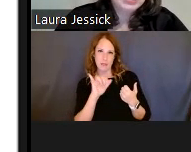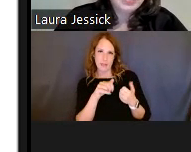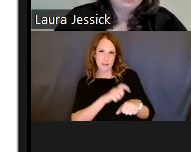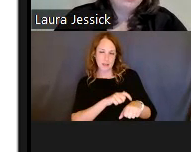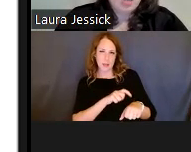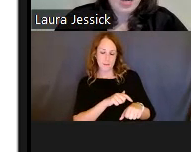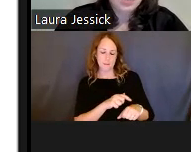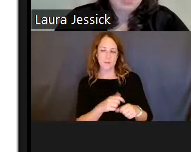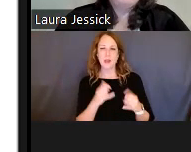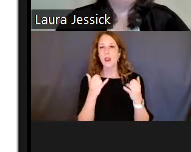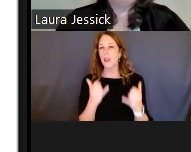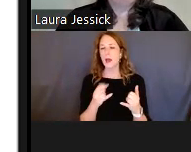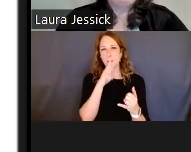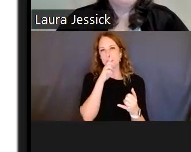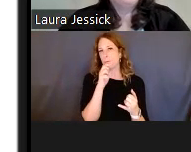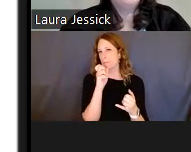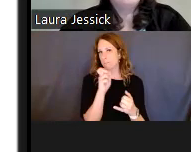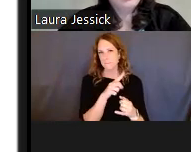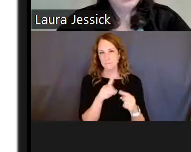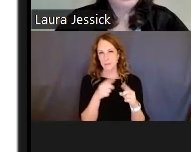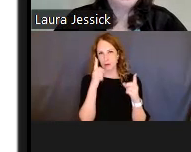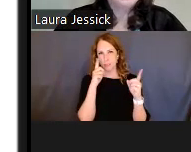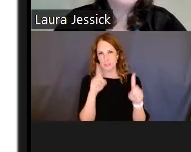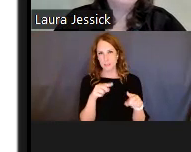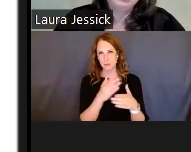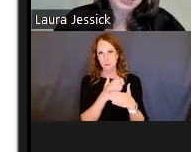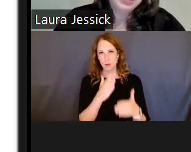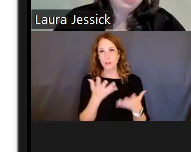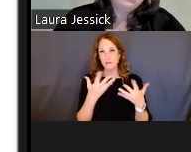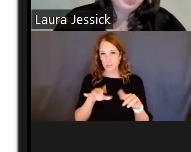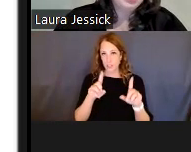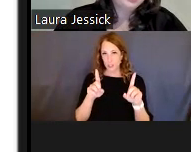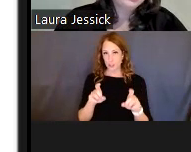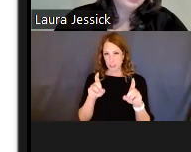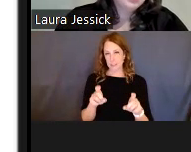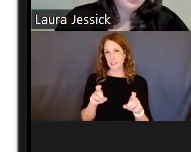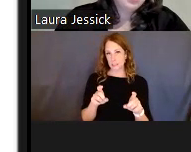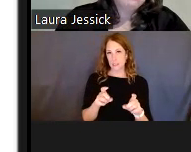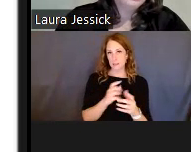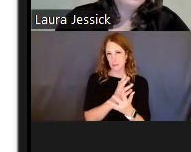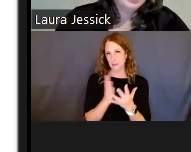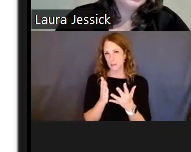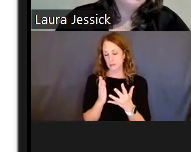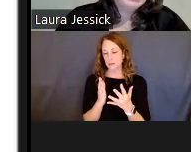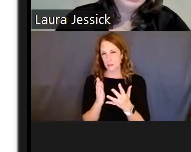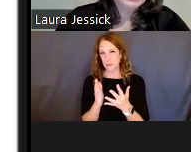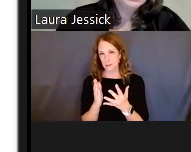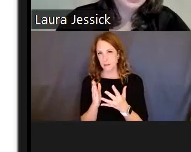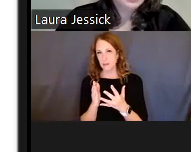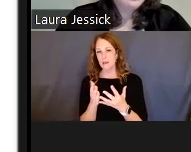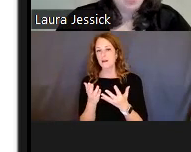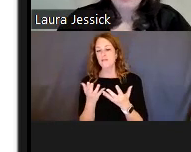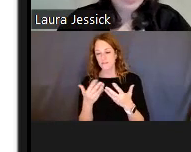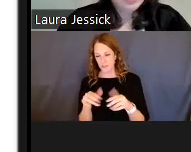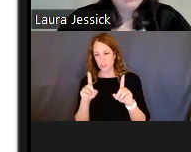we actually now do not ask about consensual partners until testing is completed on the back end. So that is